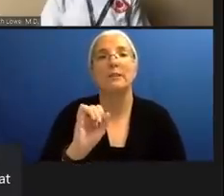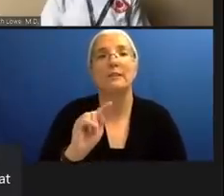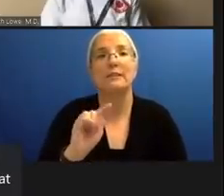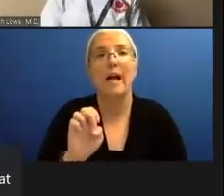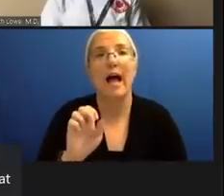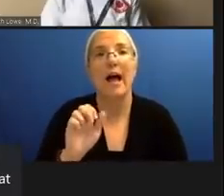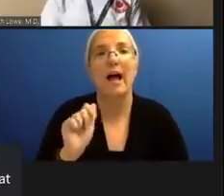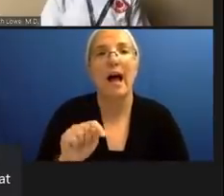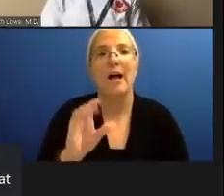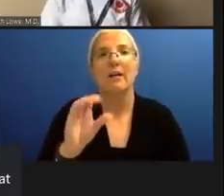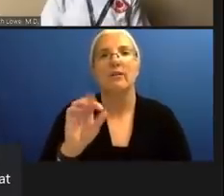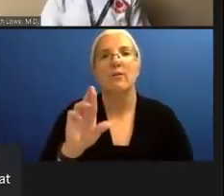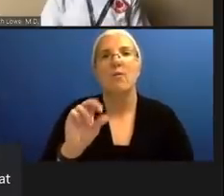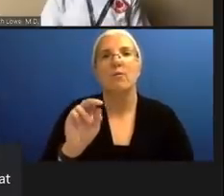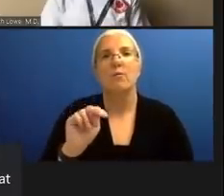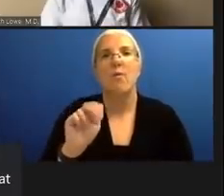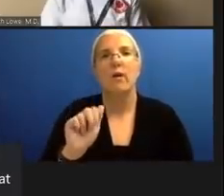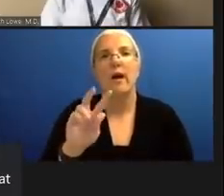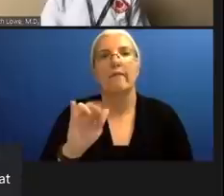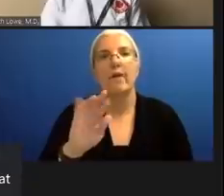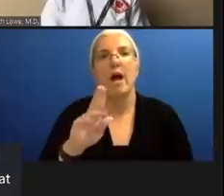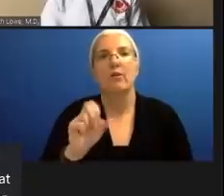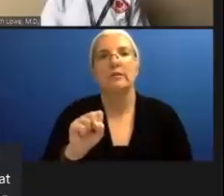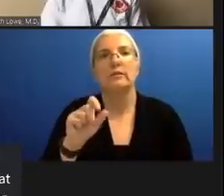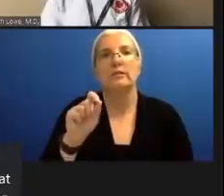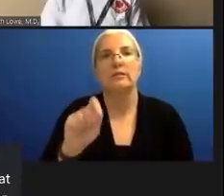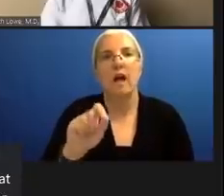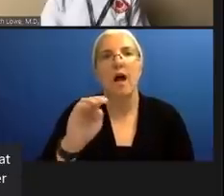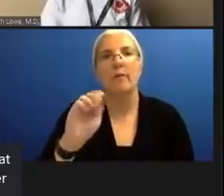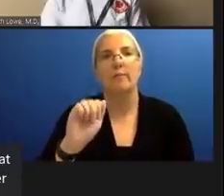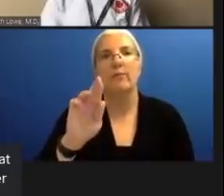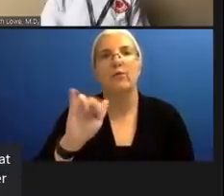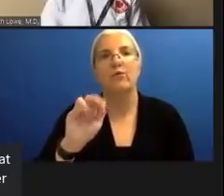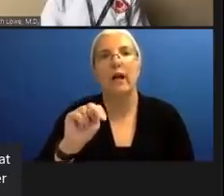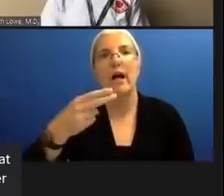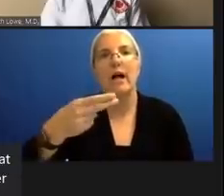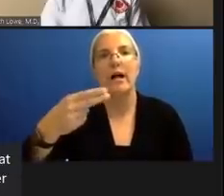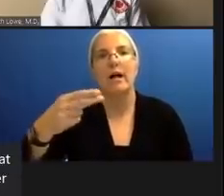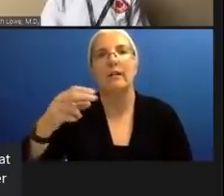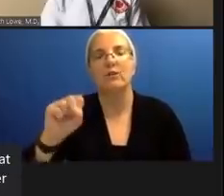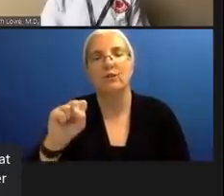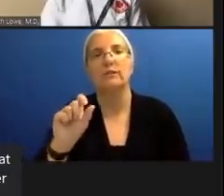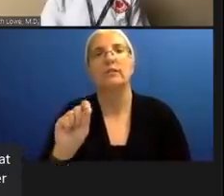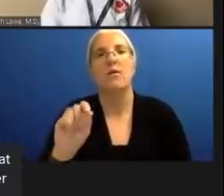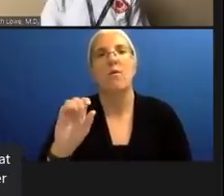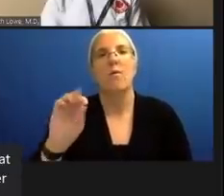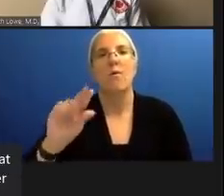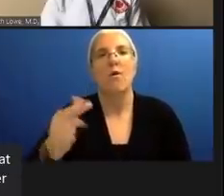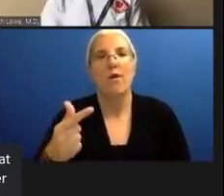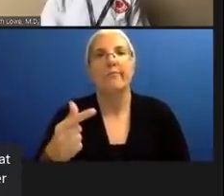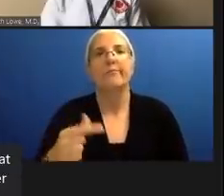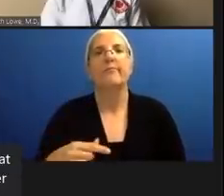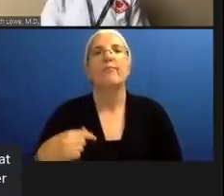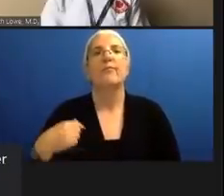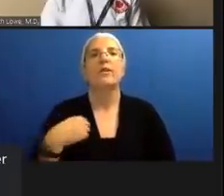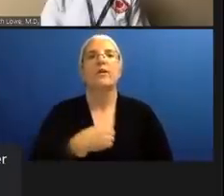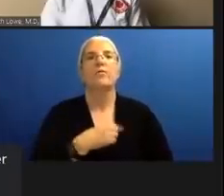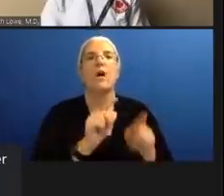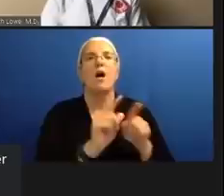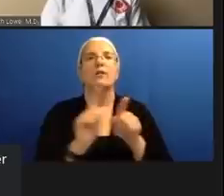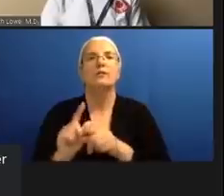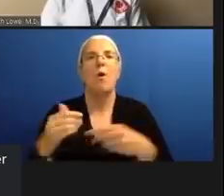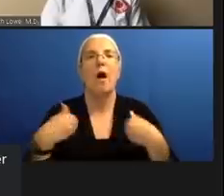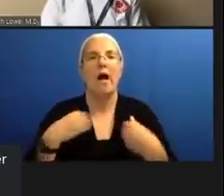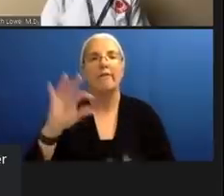coronavirus.marinhhs.org. We have a very thorough FAQ that Dr. Willis mentioned. It is keyword searchable. So questions you may have,